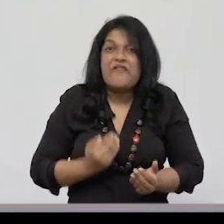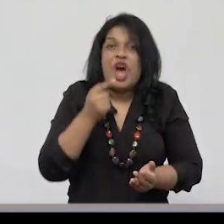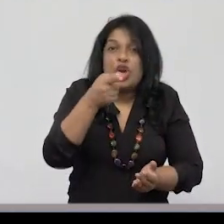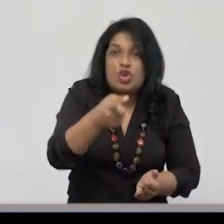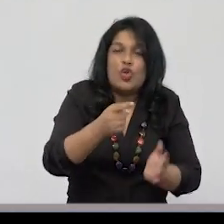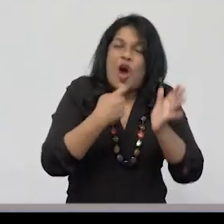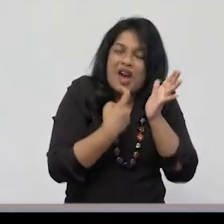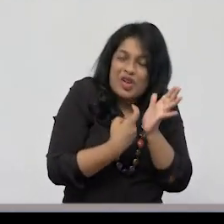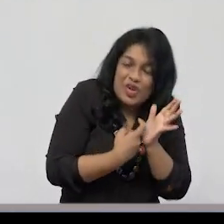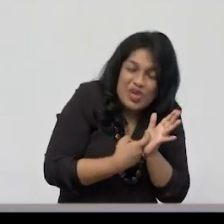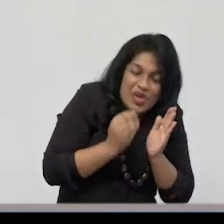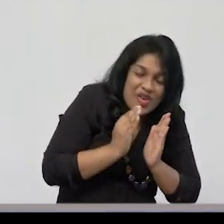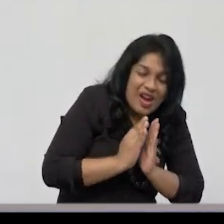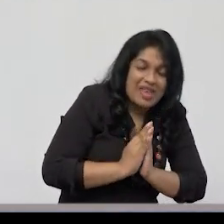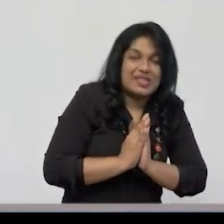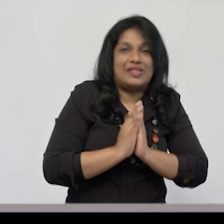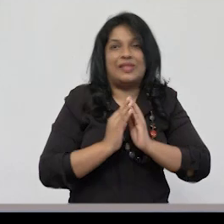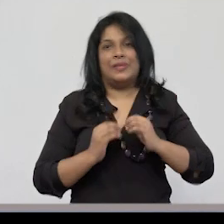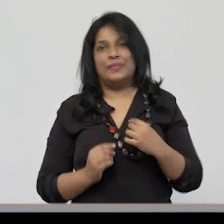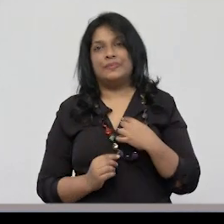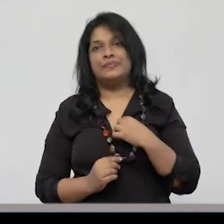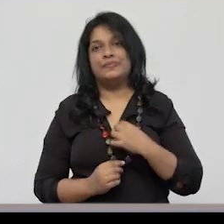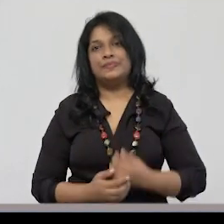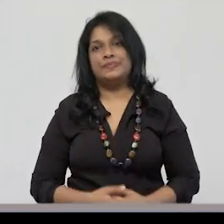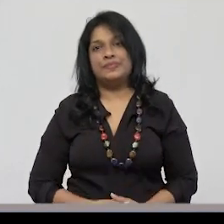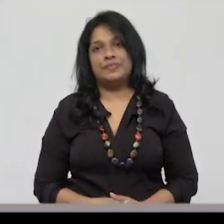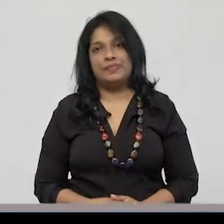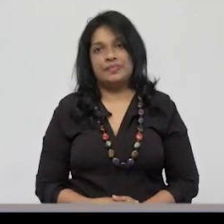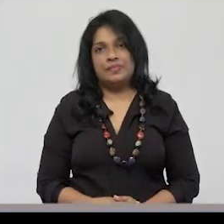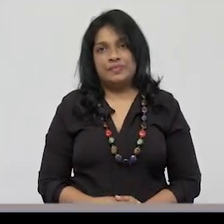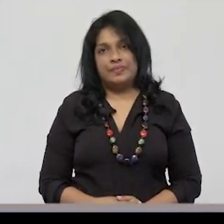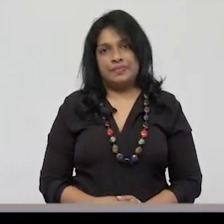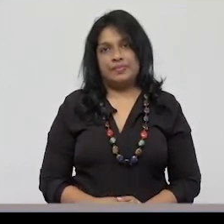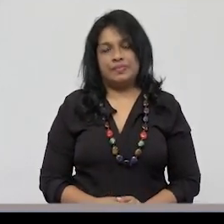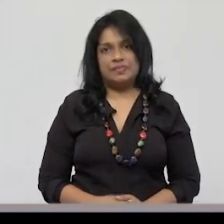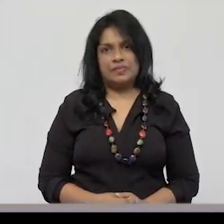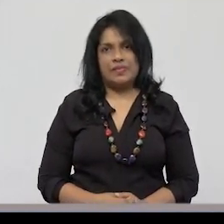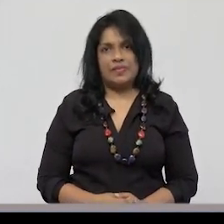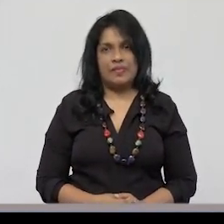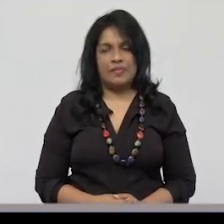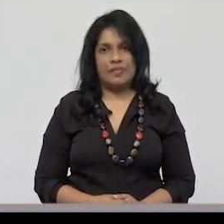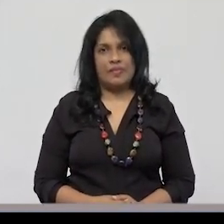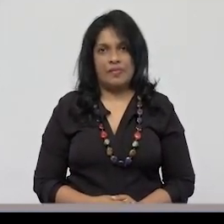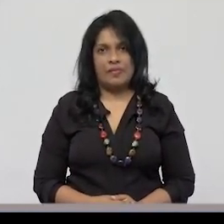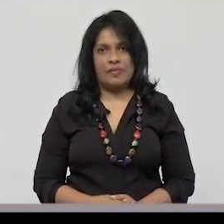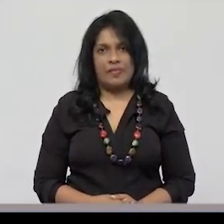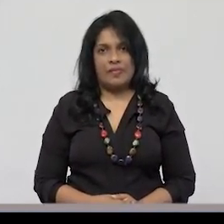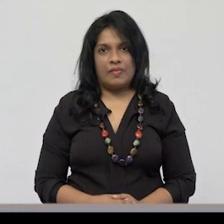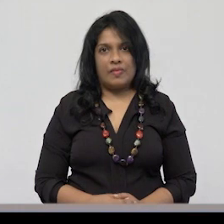Rest. This rest is not just a physical rest, right? It's not because your muscles are